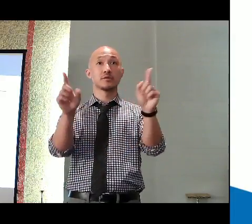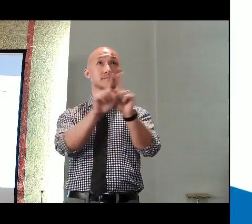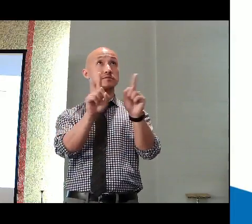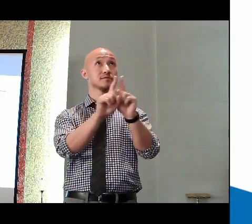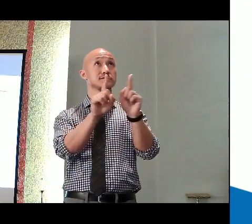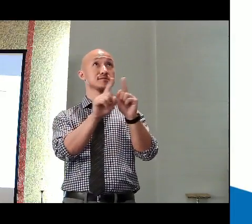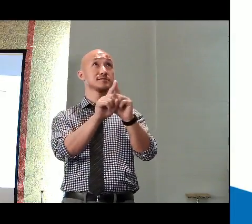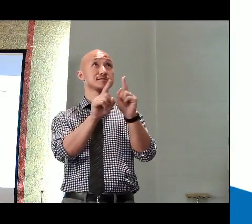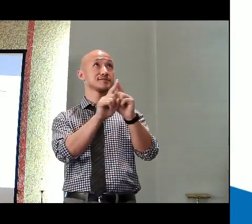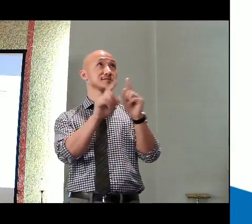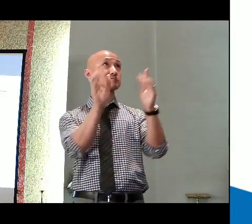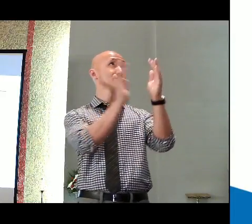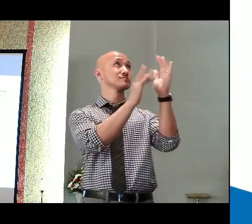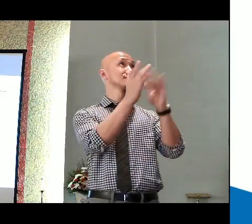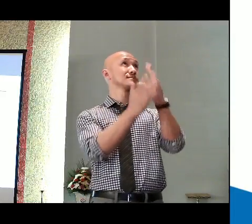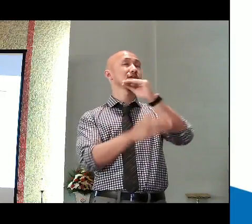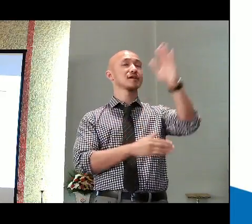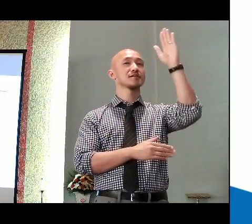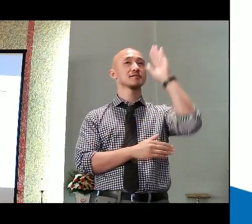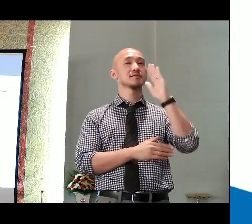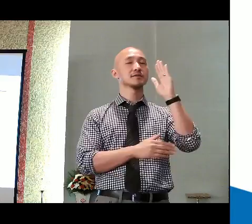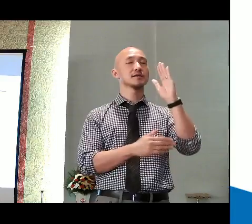Don't be like in the parable